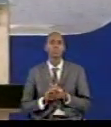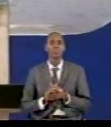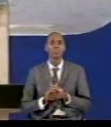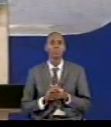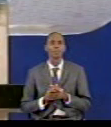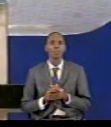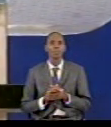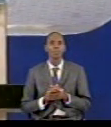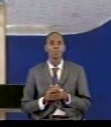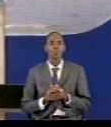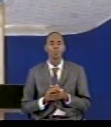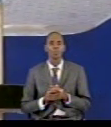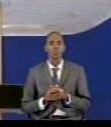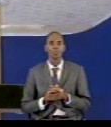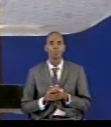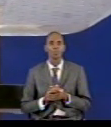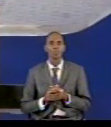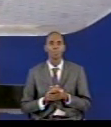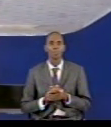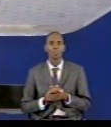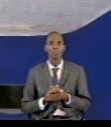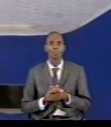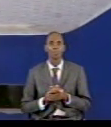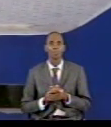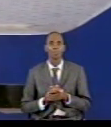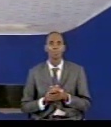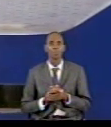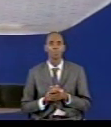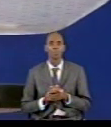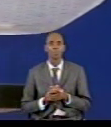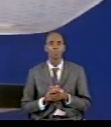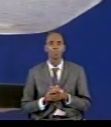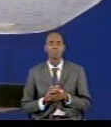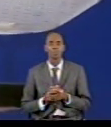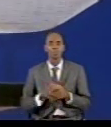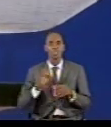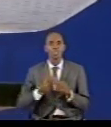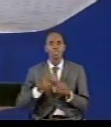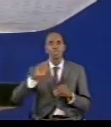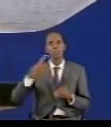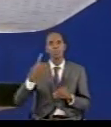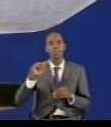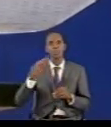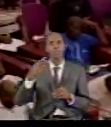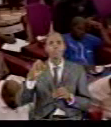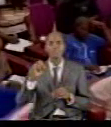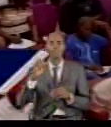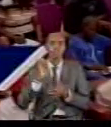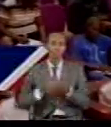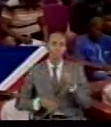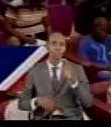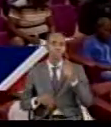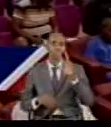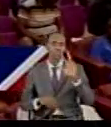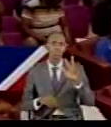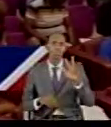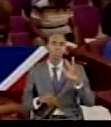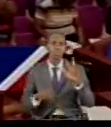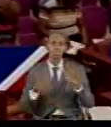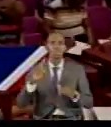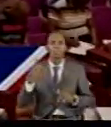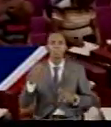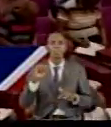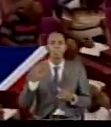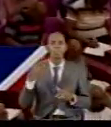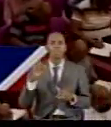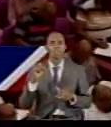head of all principality and power. 1 Thessalonians chapter 3, verse